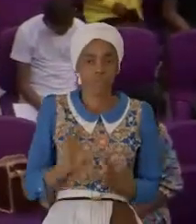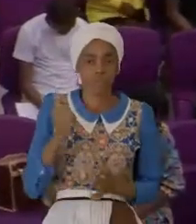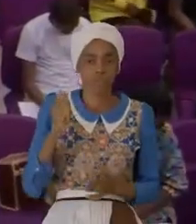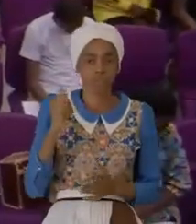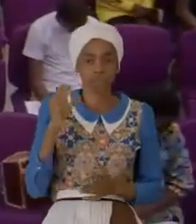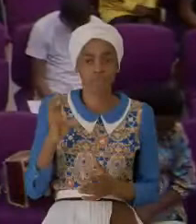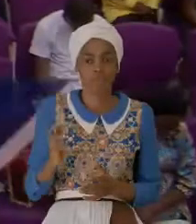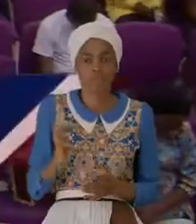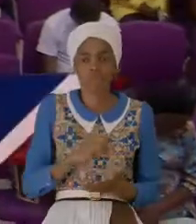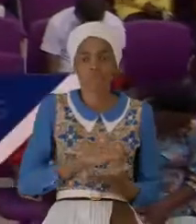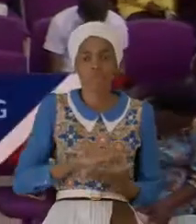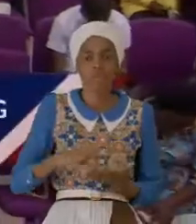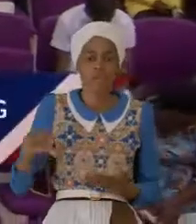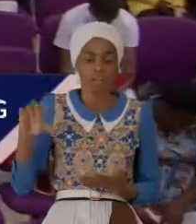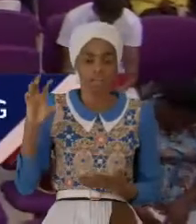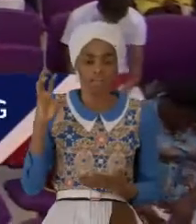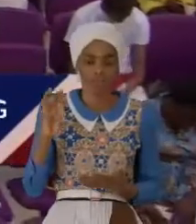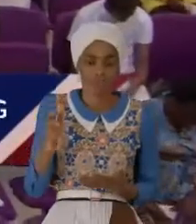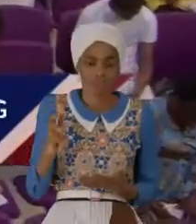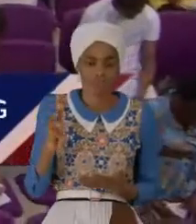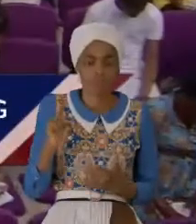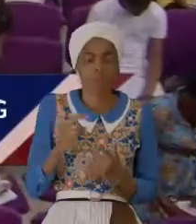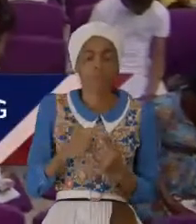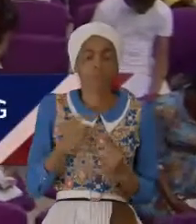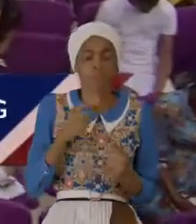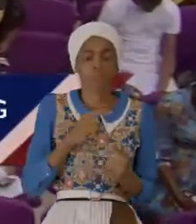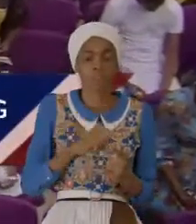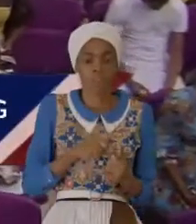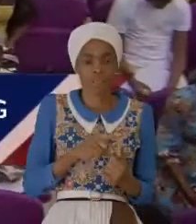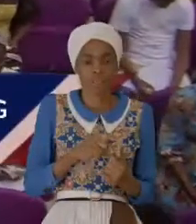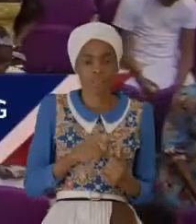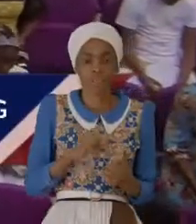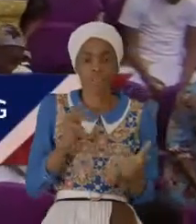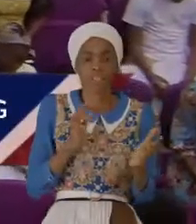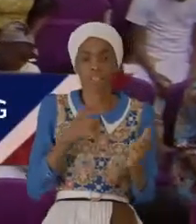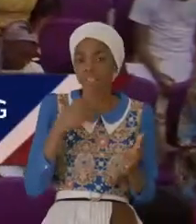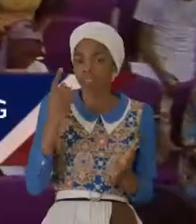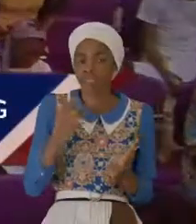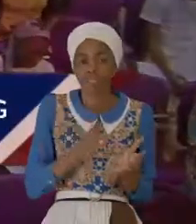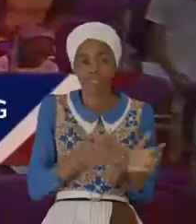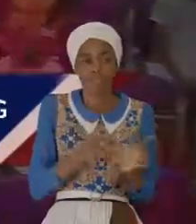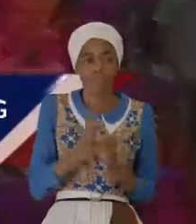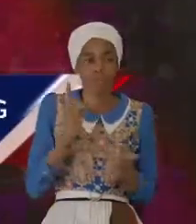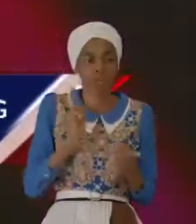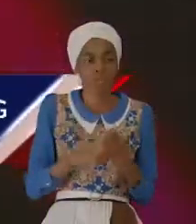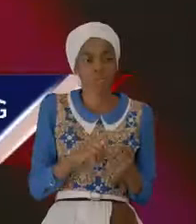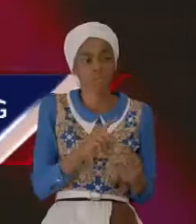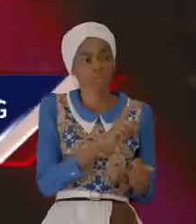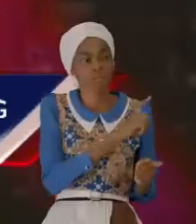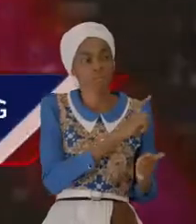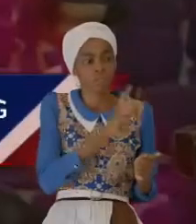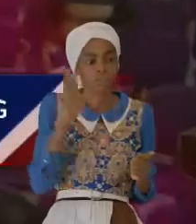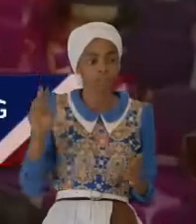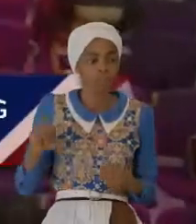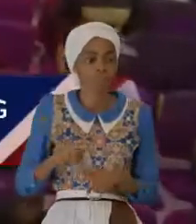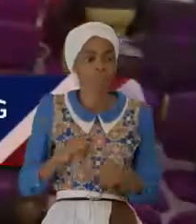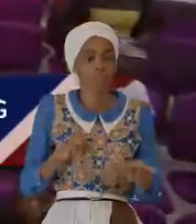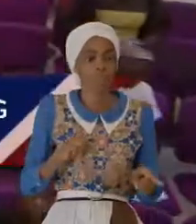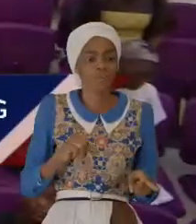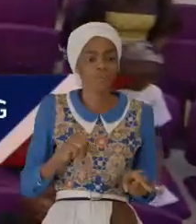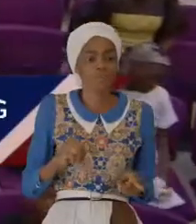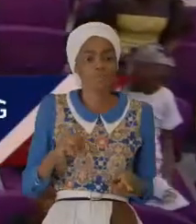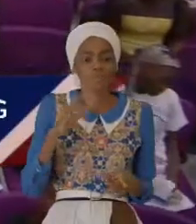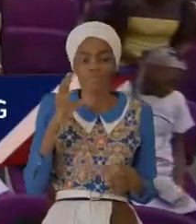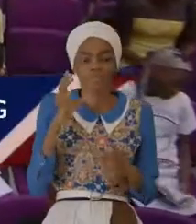reading from verse 6 then said Jesus unto them take heed